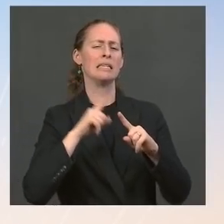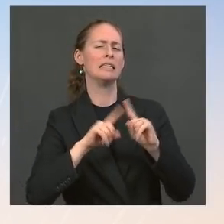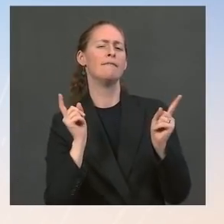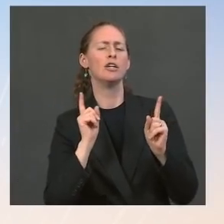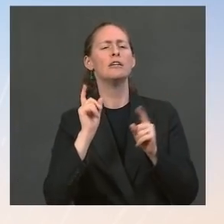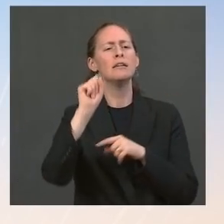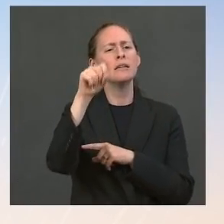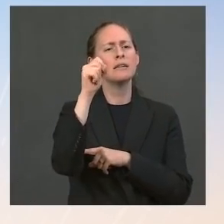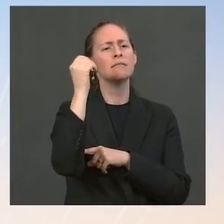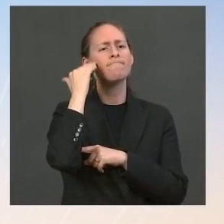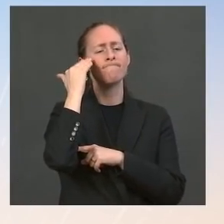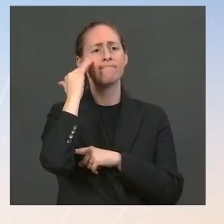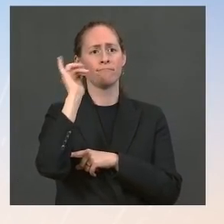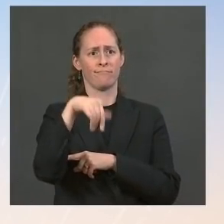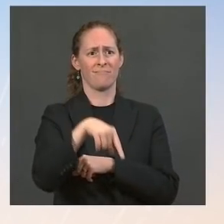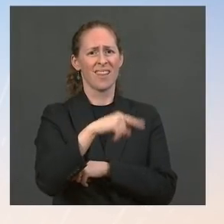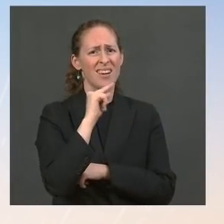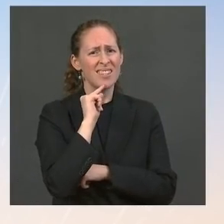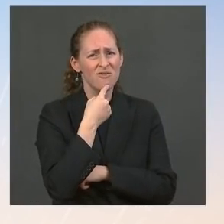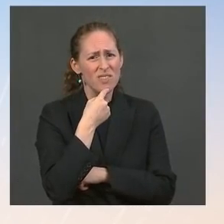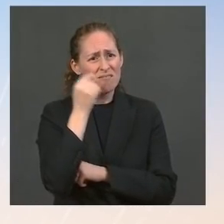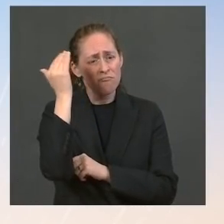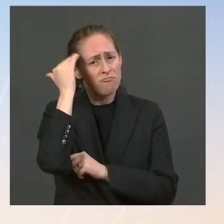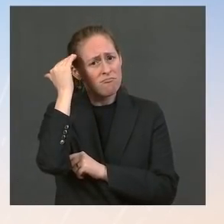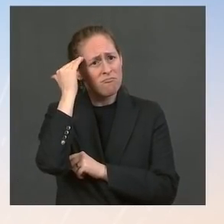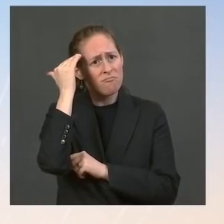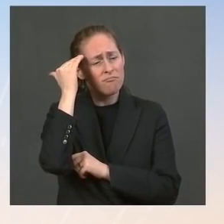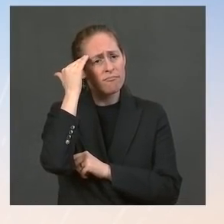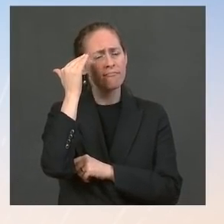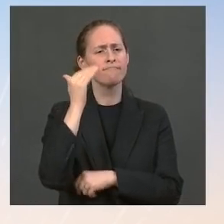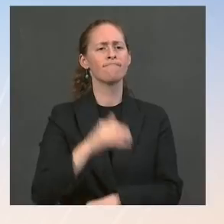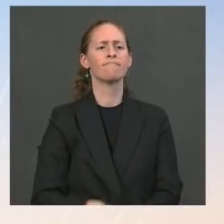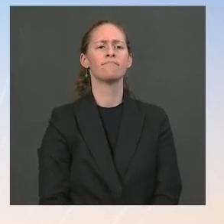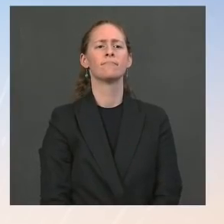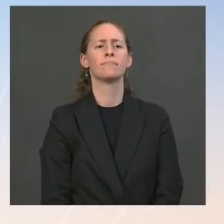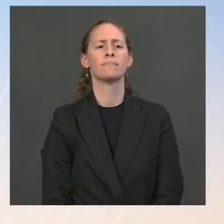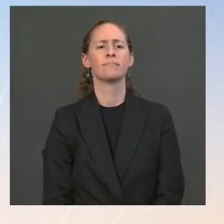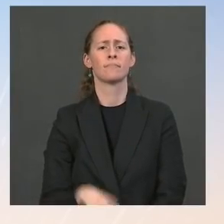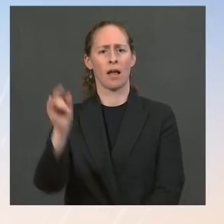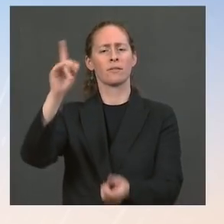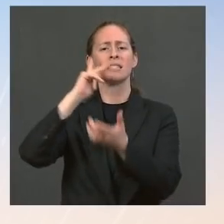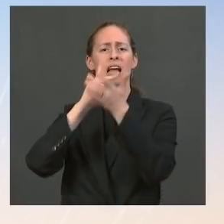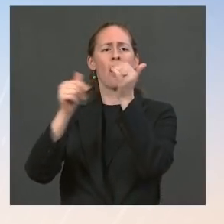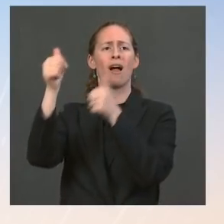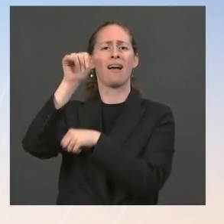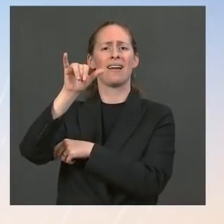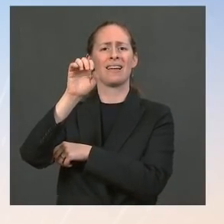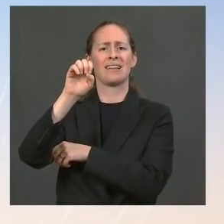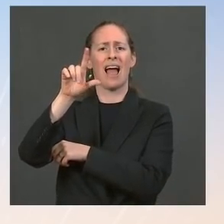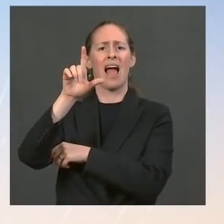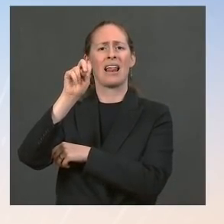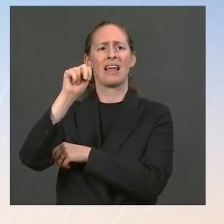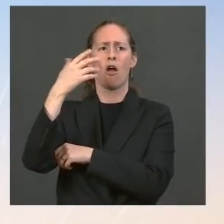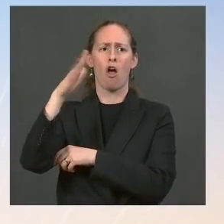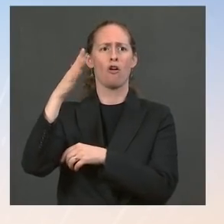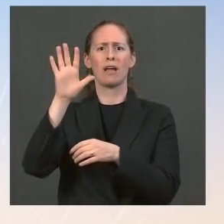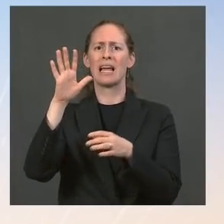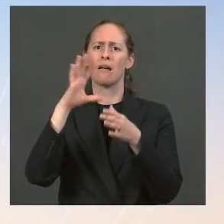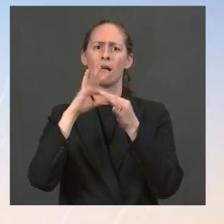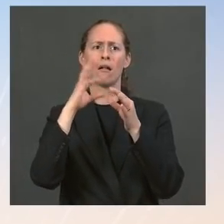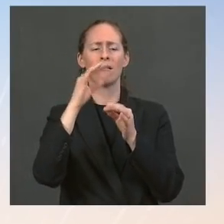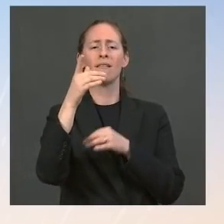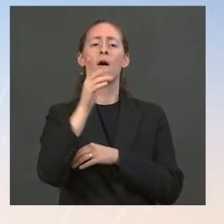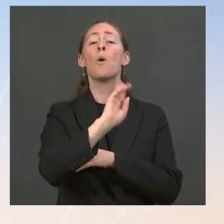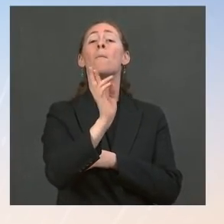issue we take incredibly seriously. You've also heard Secretary Yellen on the Hill talking about this. We're not going to let Republicans off the hook. We don't think